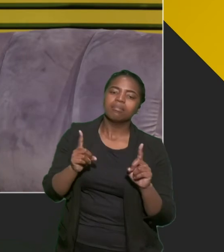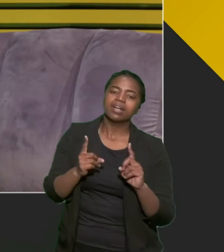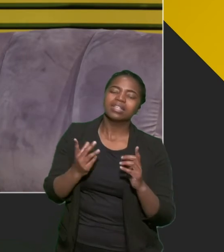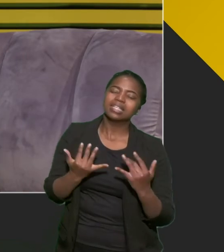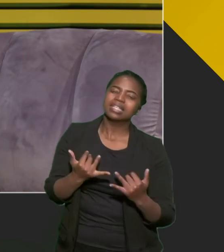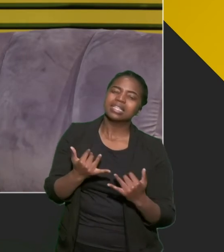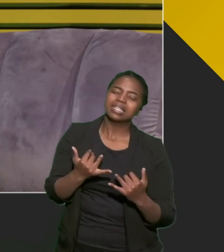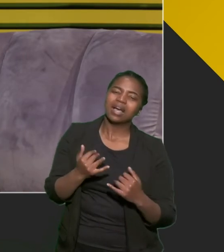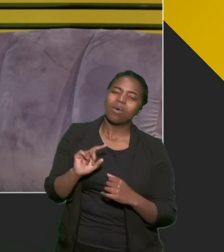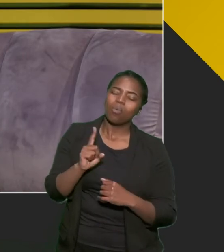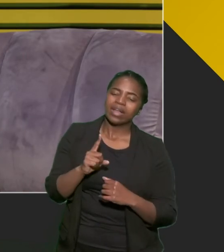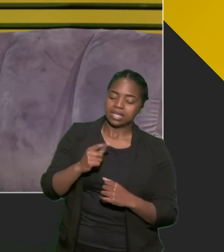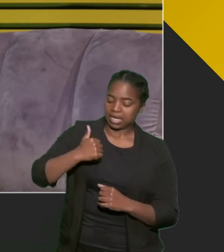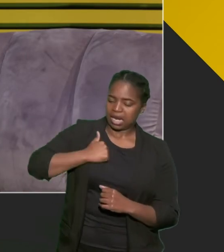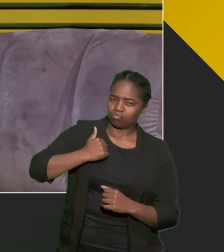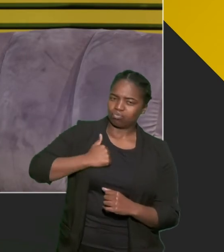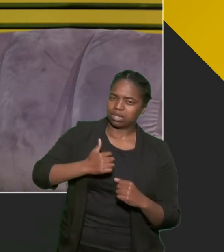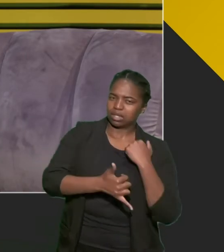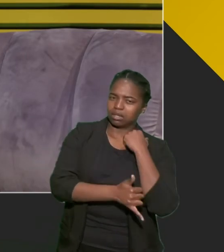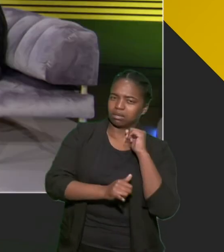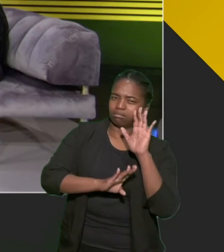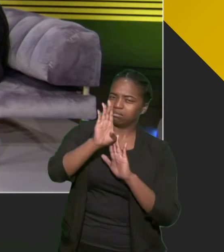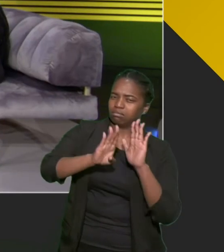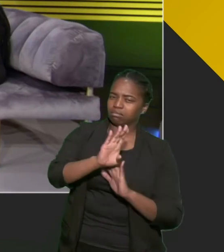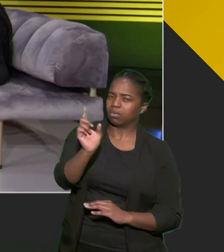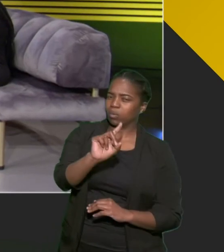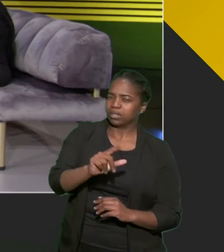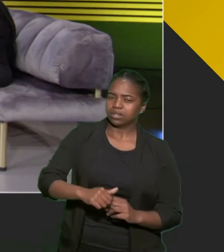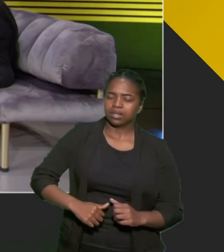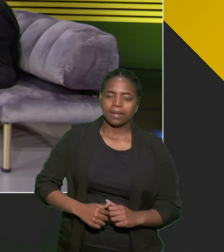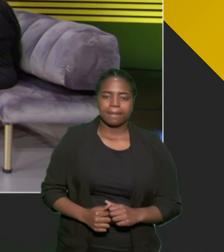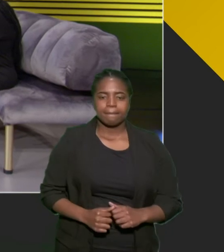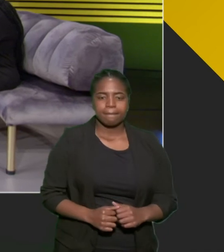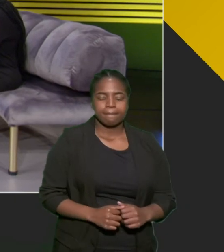What accelerates Rwanda's progression and development?